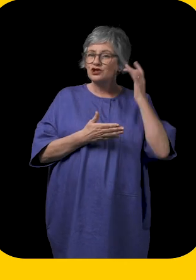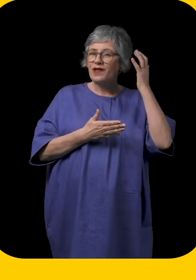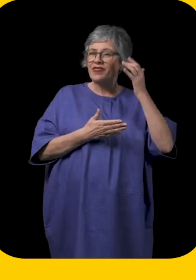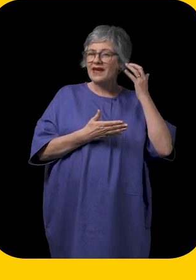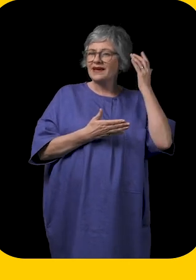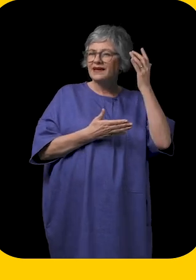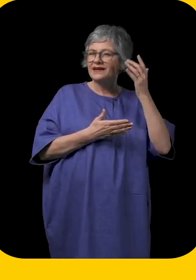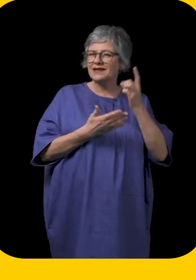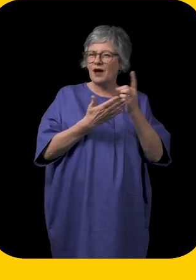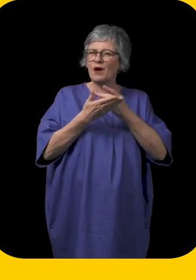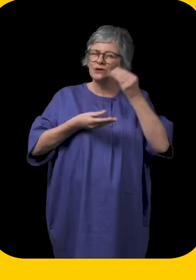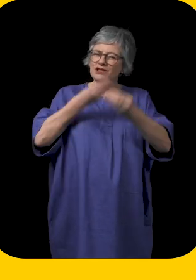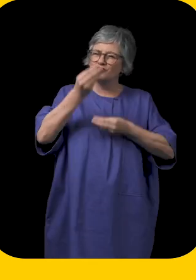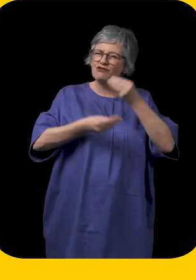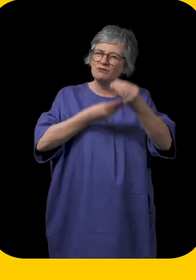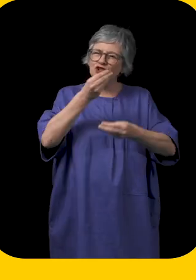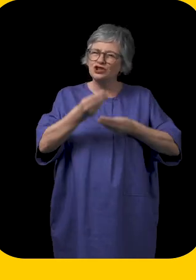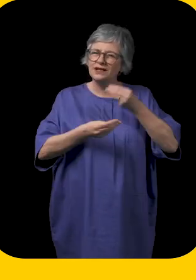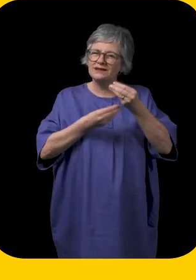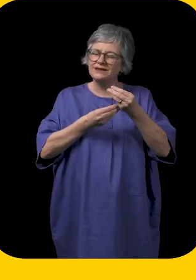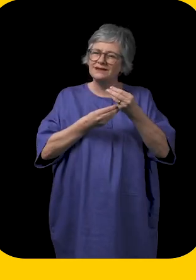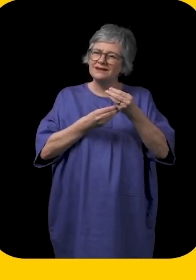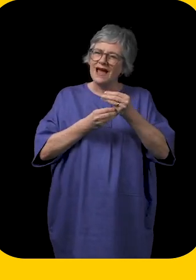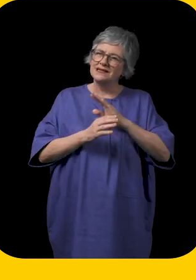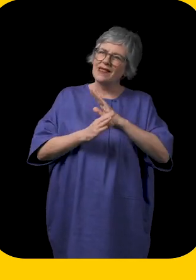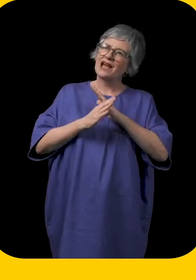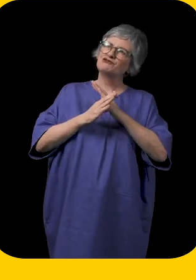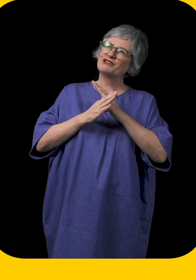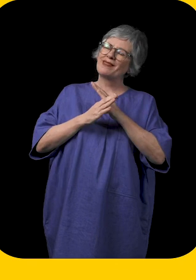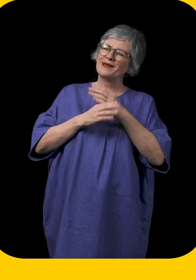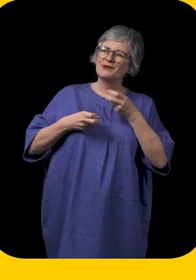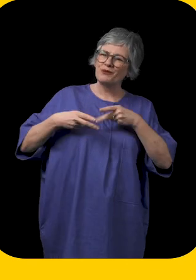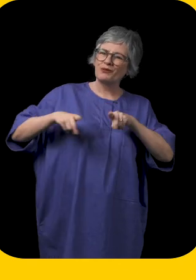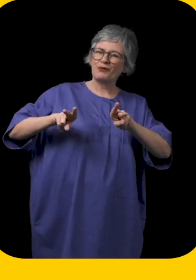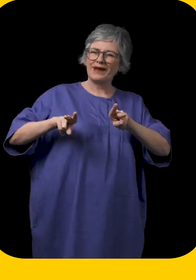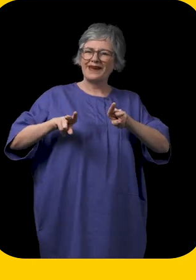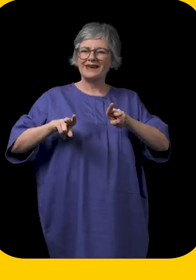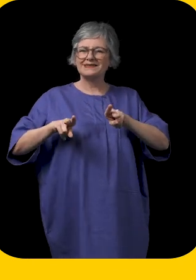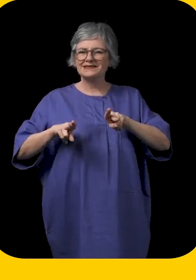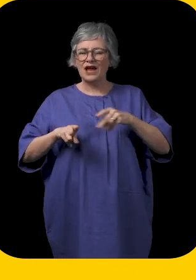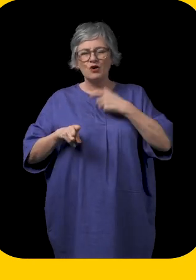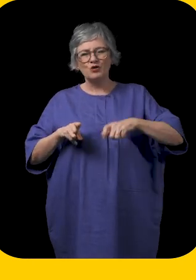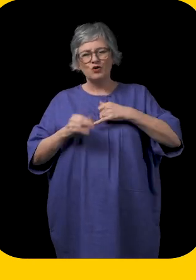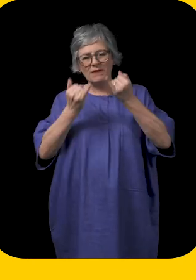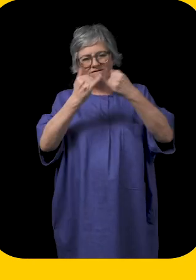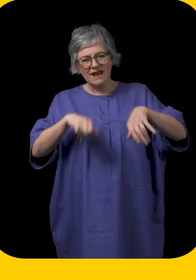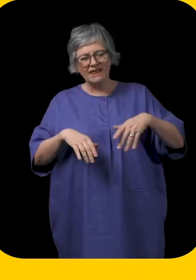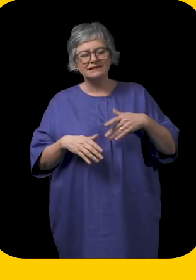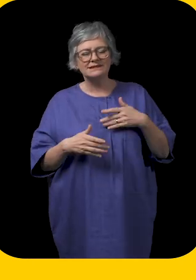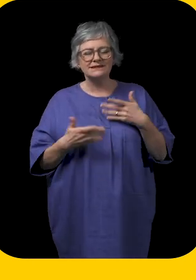I was actually just thinking about. I love that description that Leila just said about it's angelic but got human flaws and human